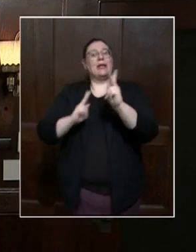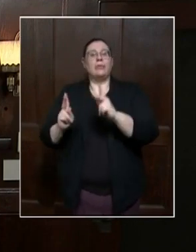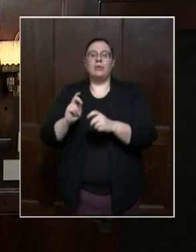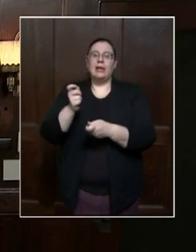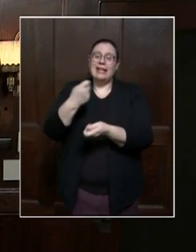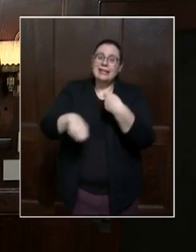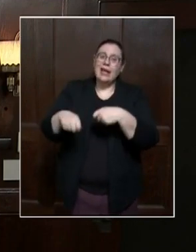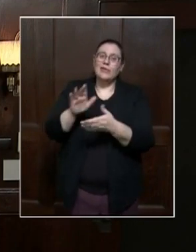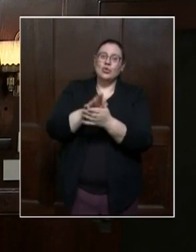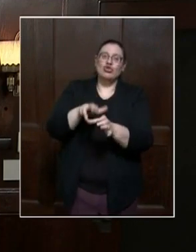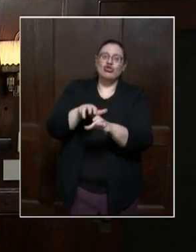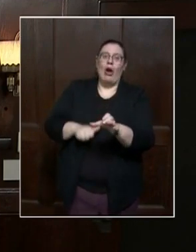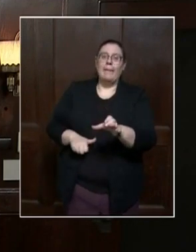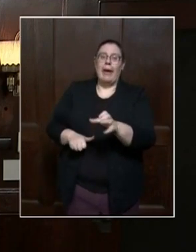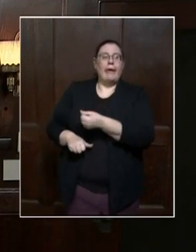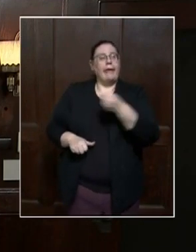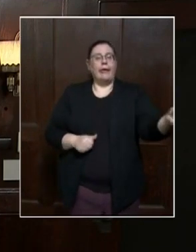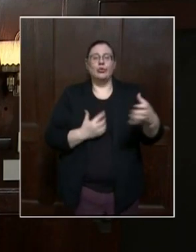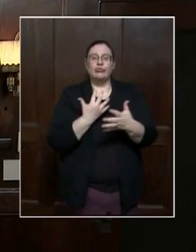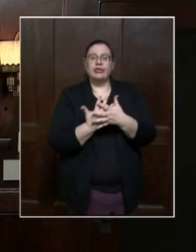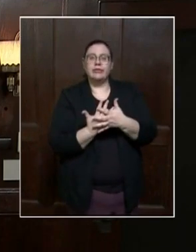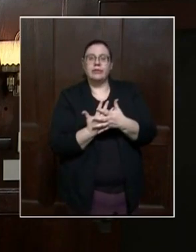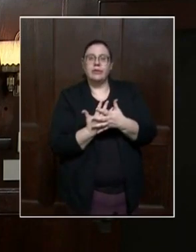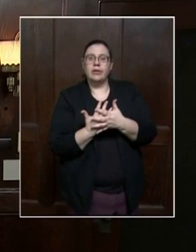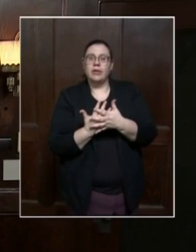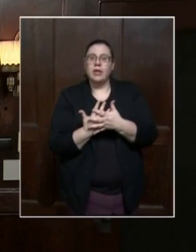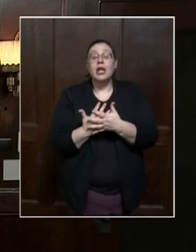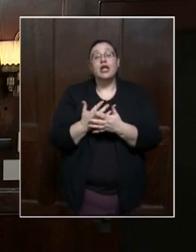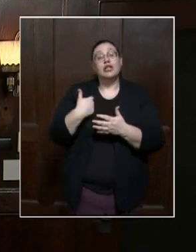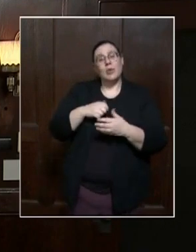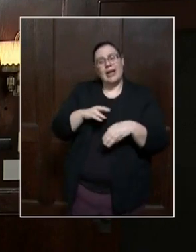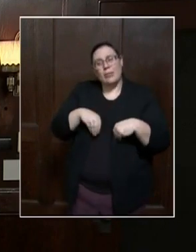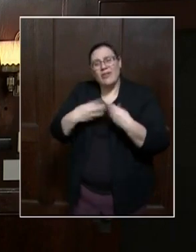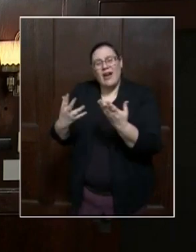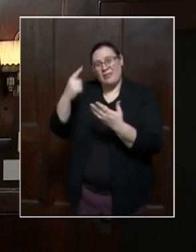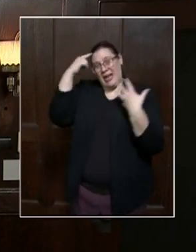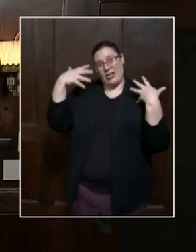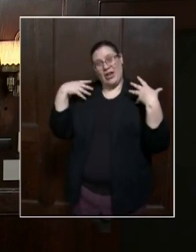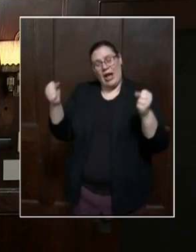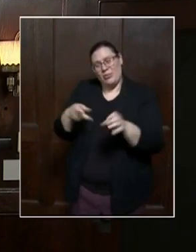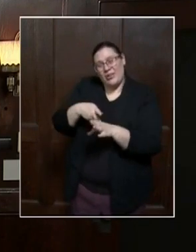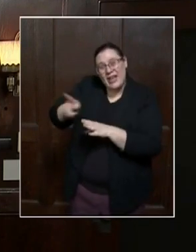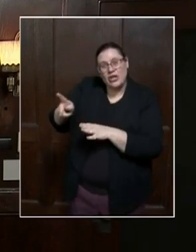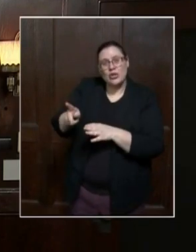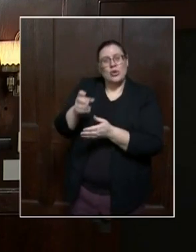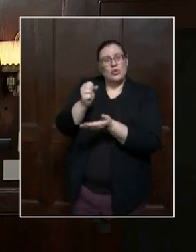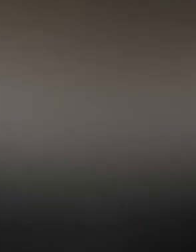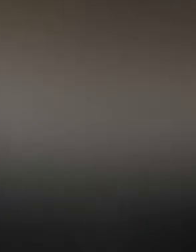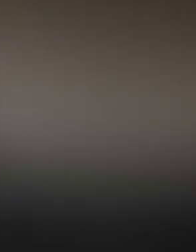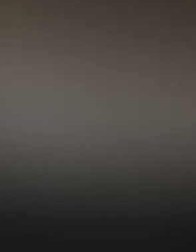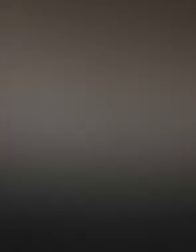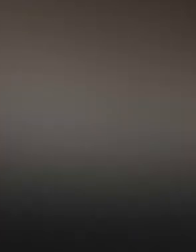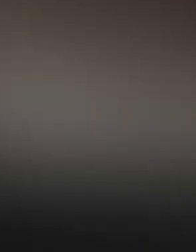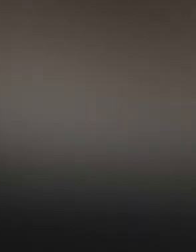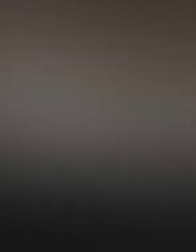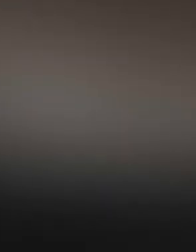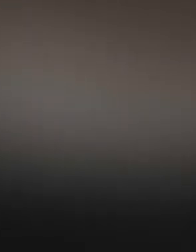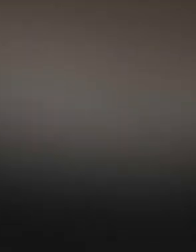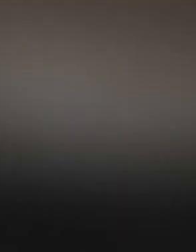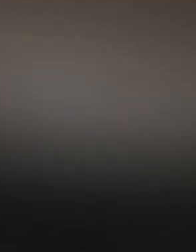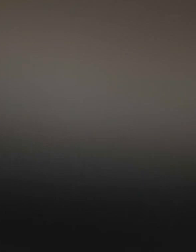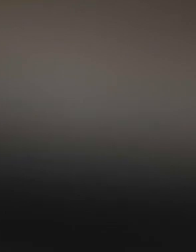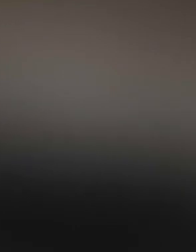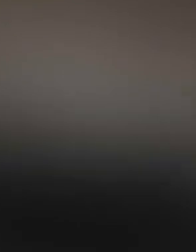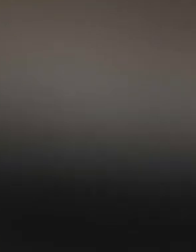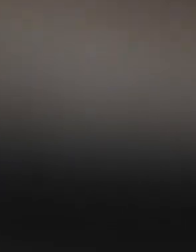prisoners. It's so that we can roll out mental health professionals and social workers to help get somebody off the street. But many of the police